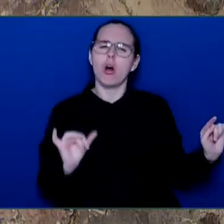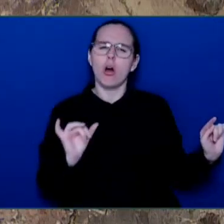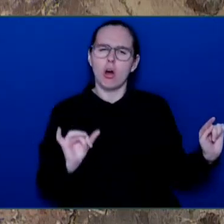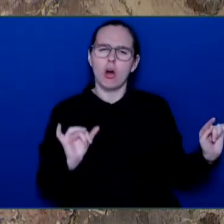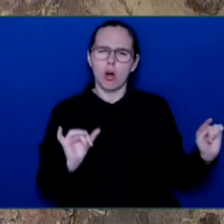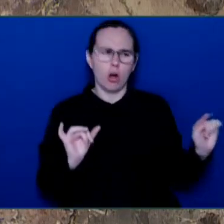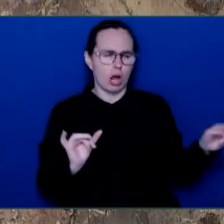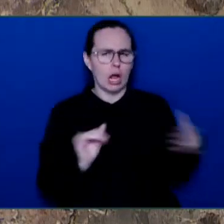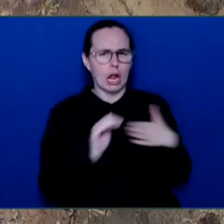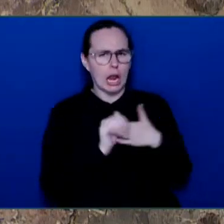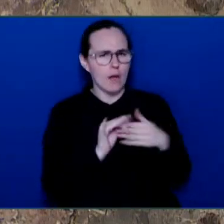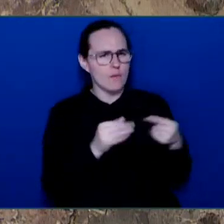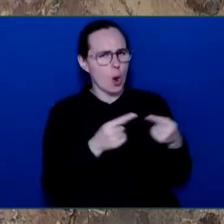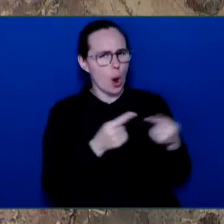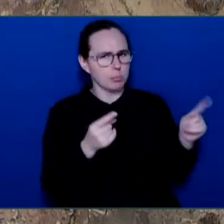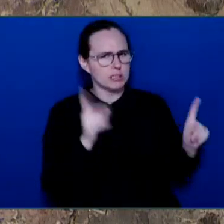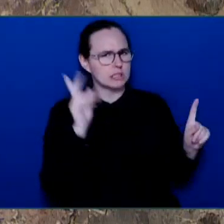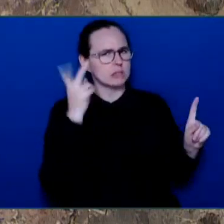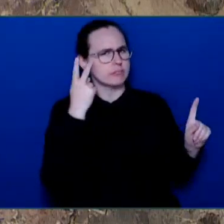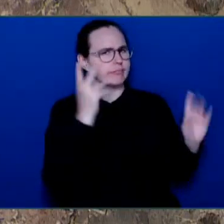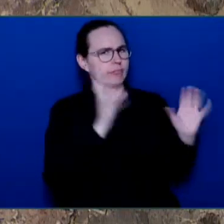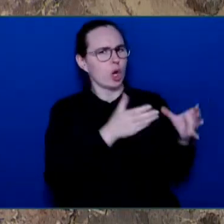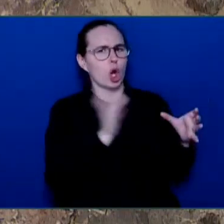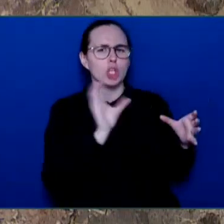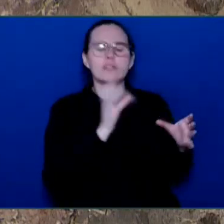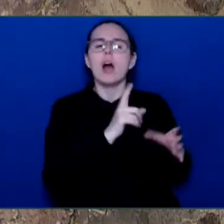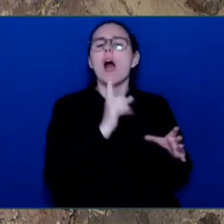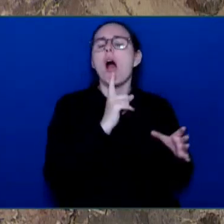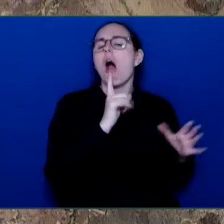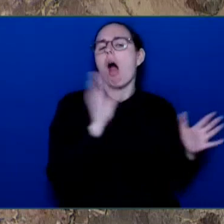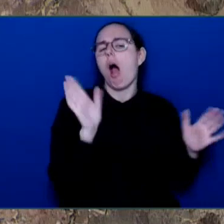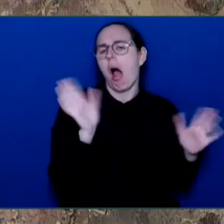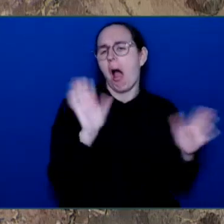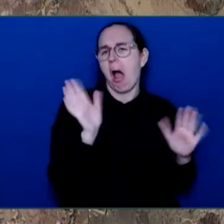that climate change doesn't matter. Members